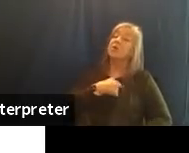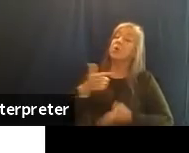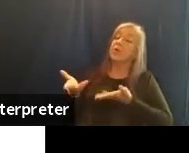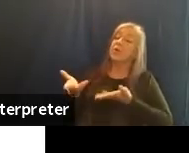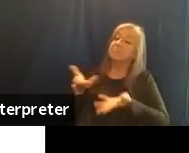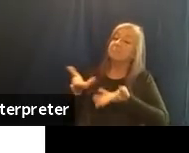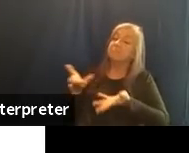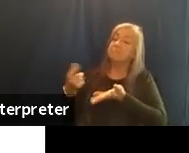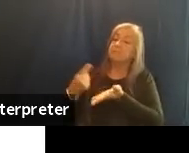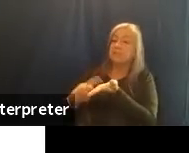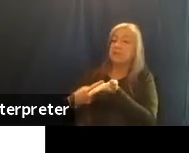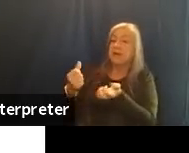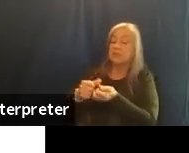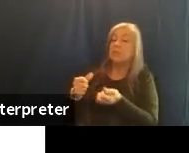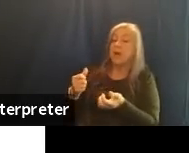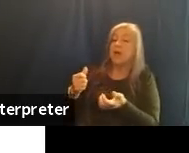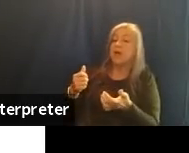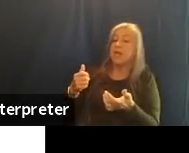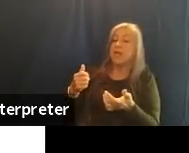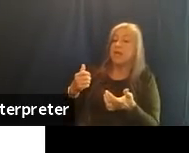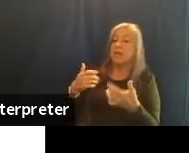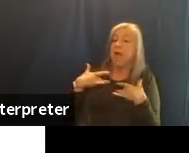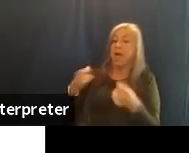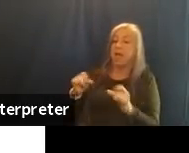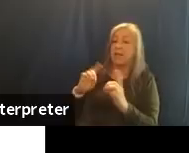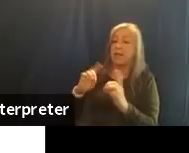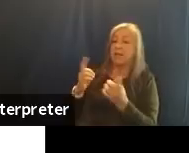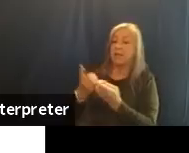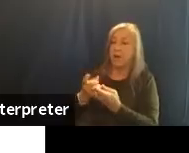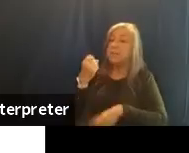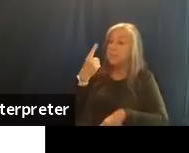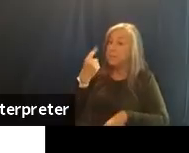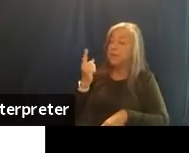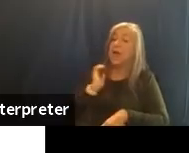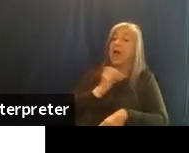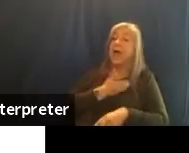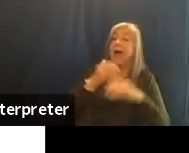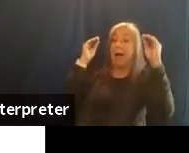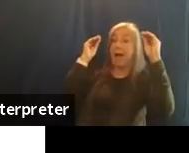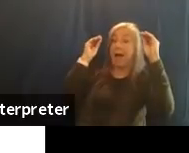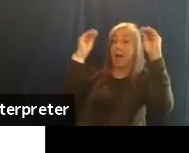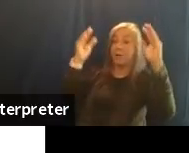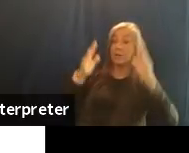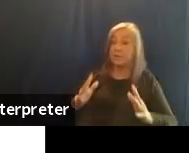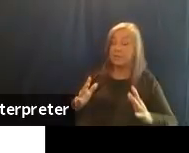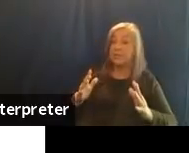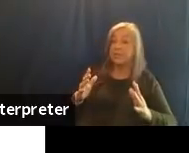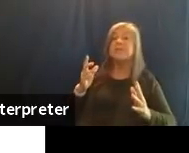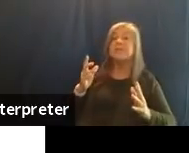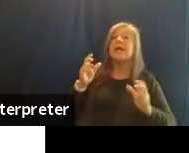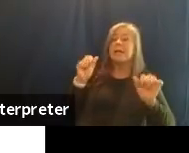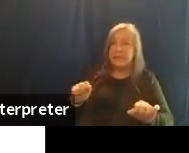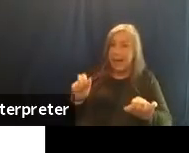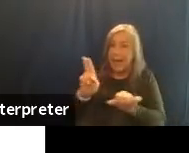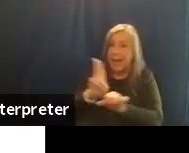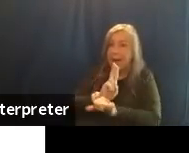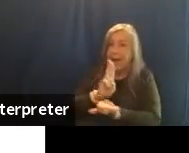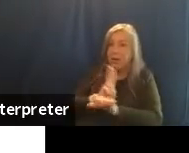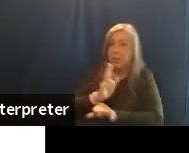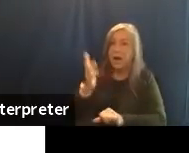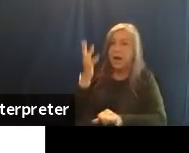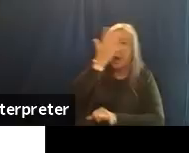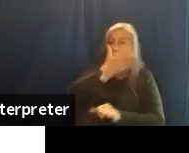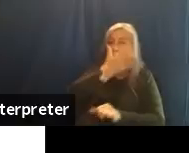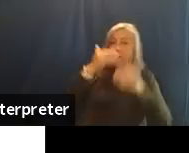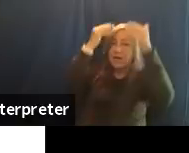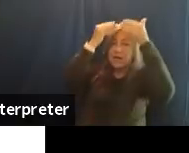our instructional staff can wear a face shield when they are at the front of the classroom providing instruction. And that is so the students can see your mouth,